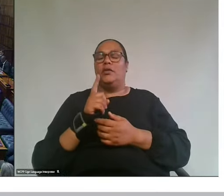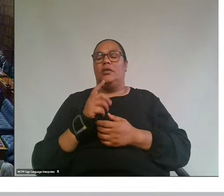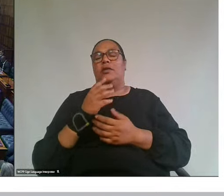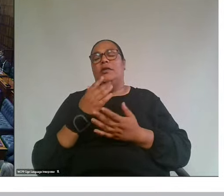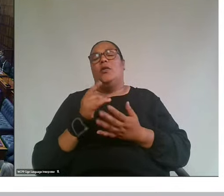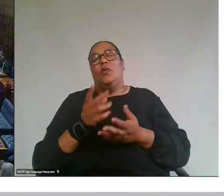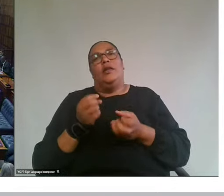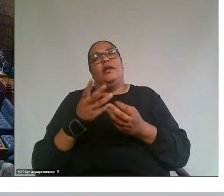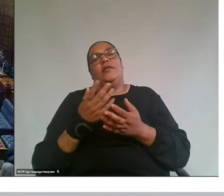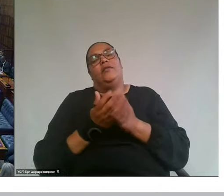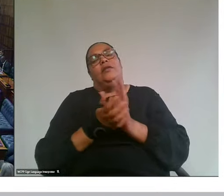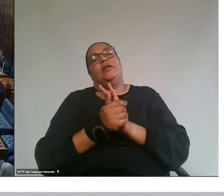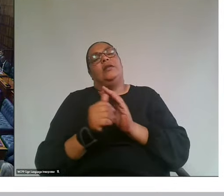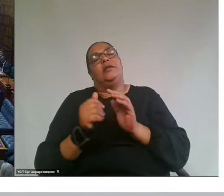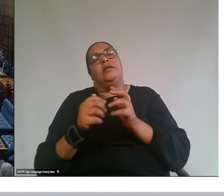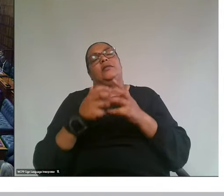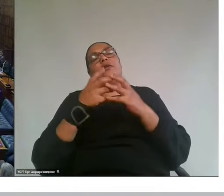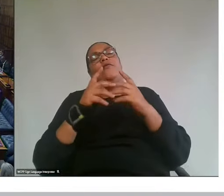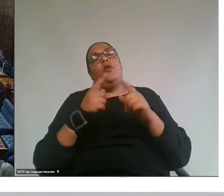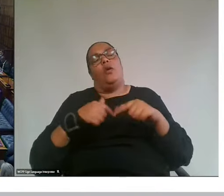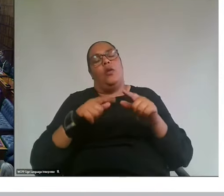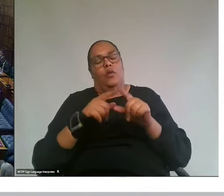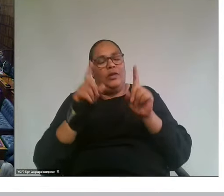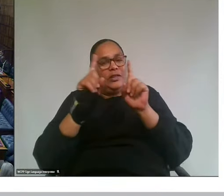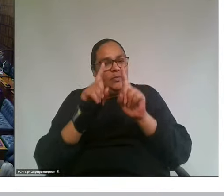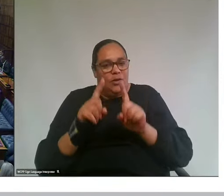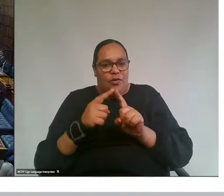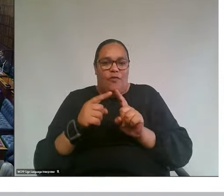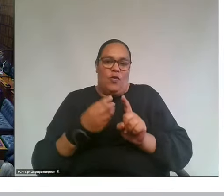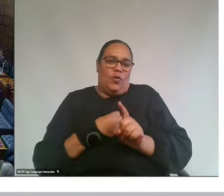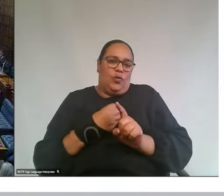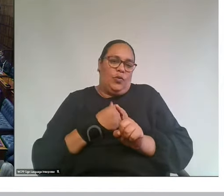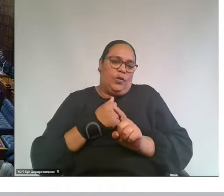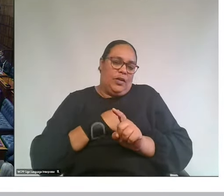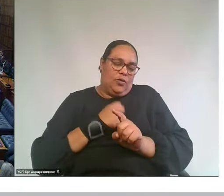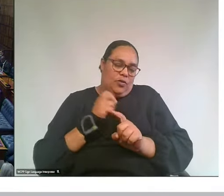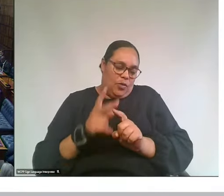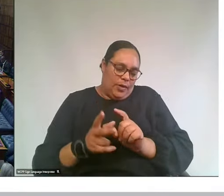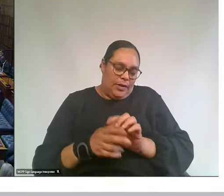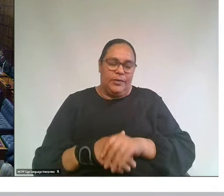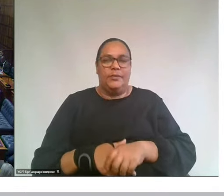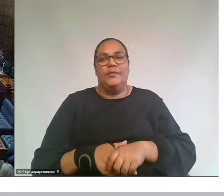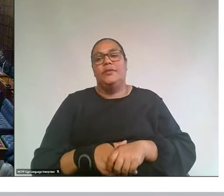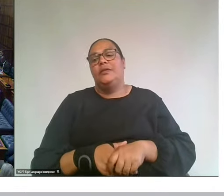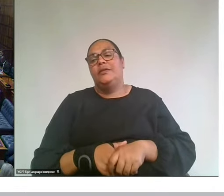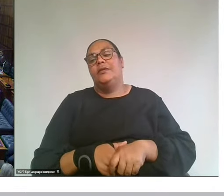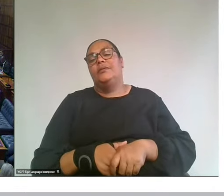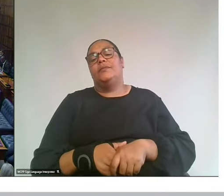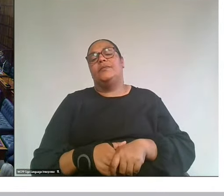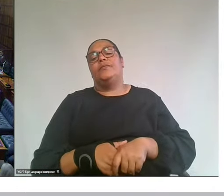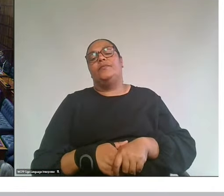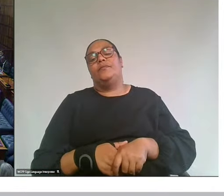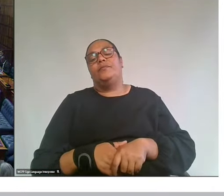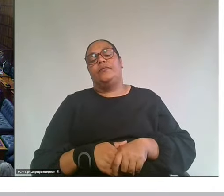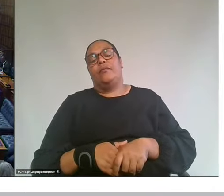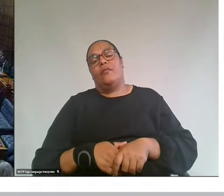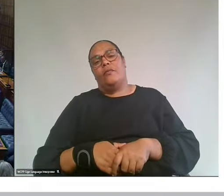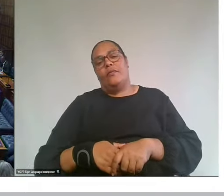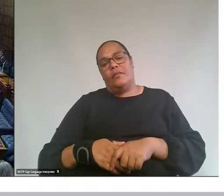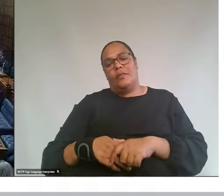skill sets for for for our locals especially for our our our youth okay um then the other question